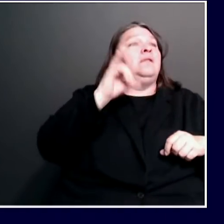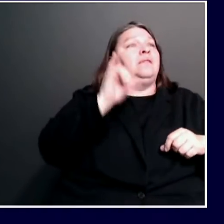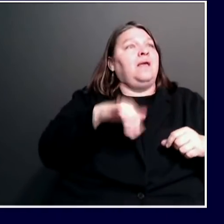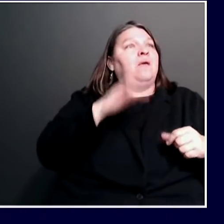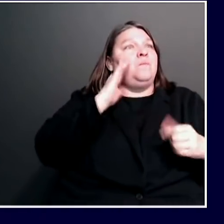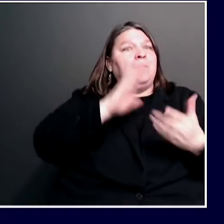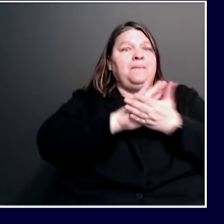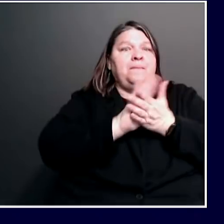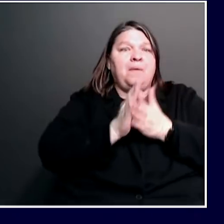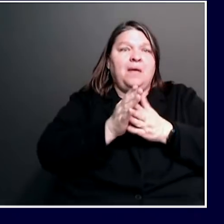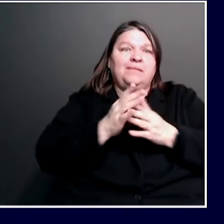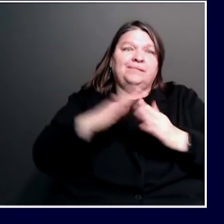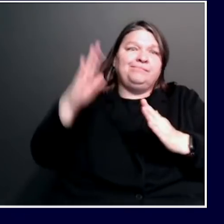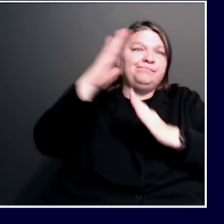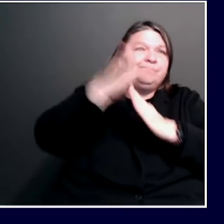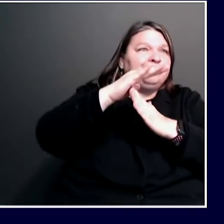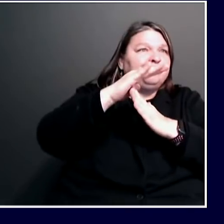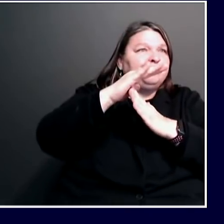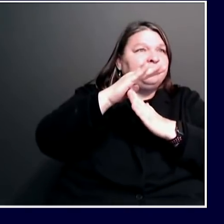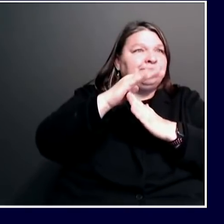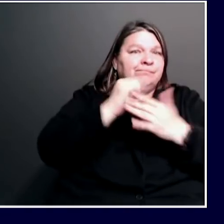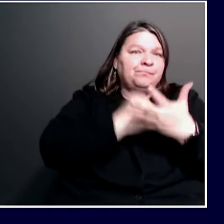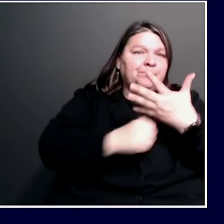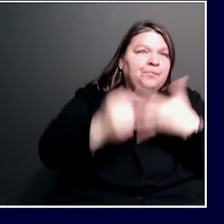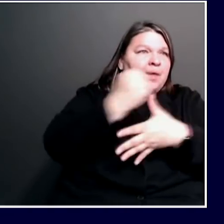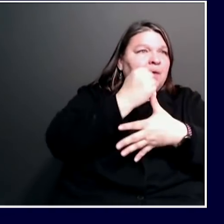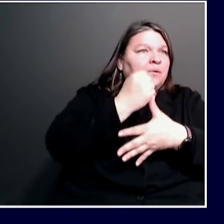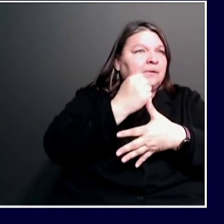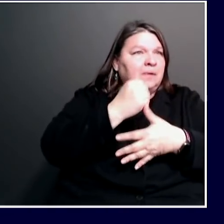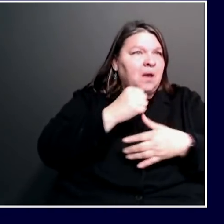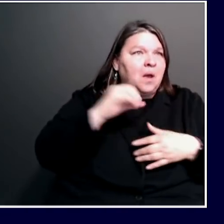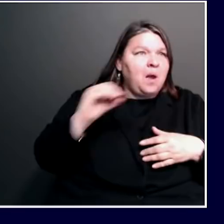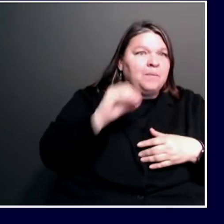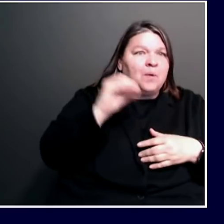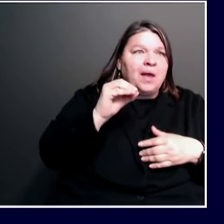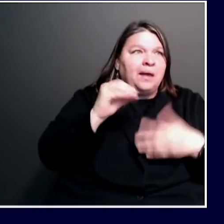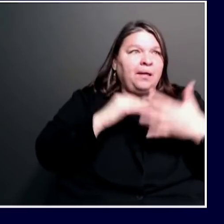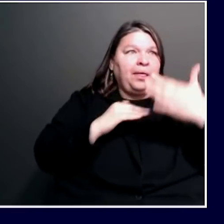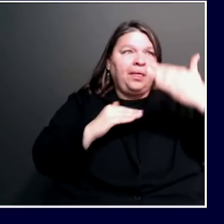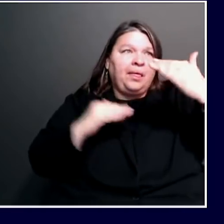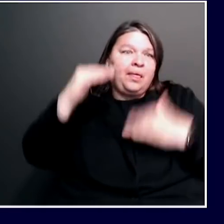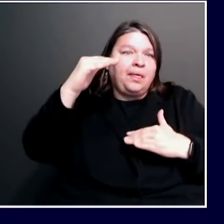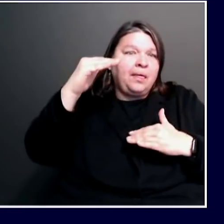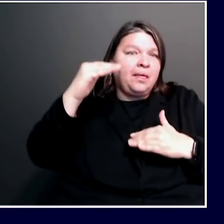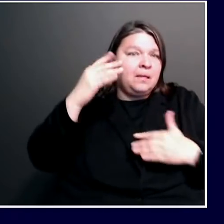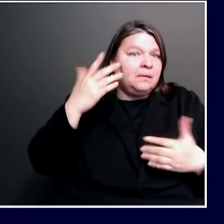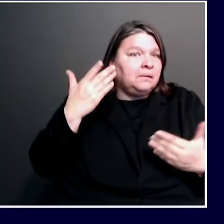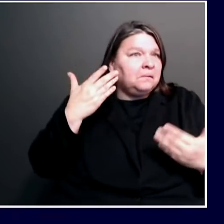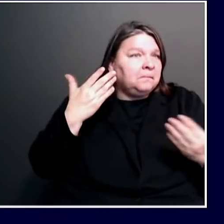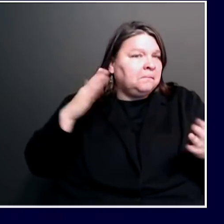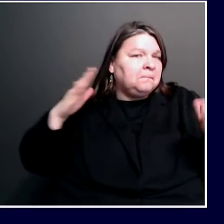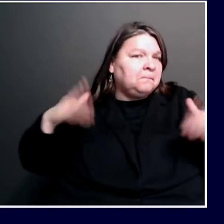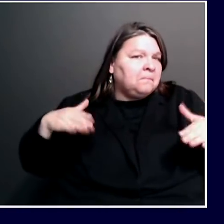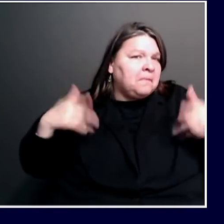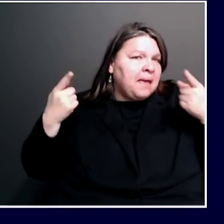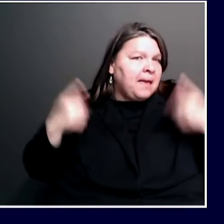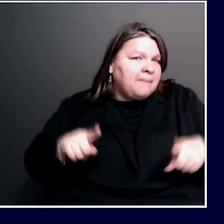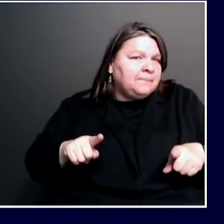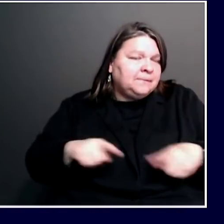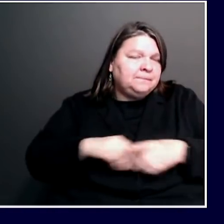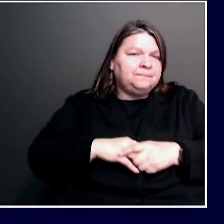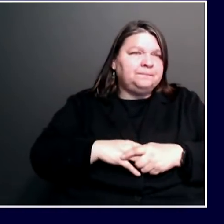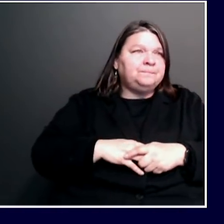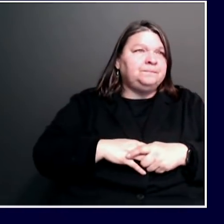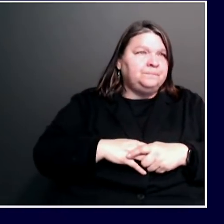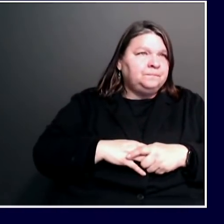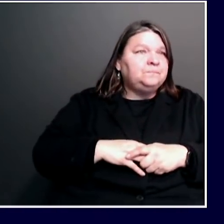it, the current strain of Omicron remains to be seen in the US. The reason, Amy, although we're keeping an eye on it, that we're not sending